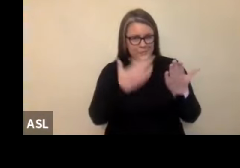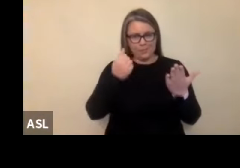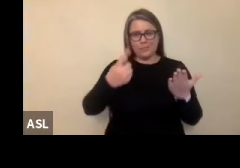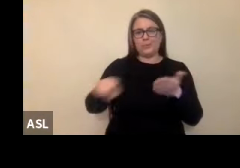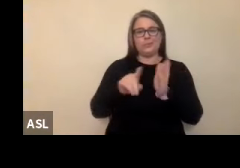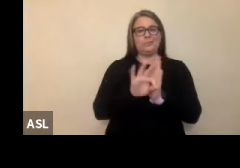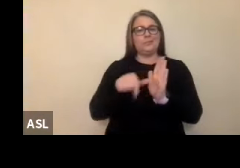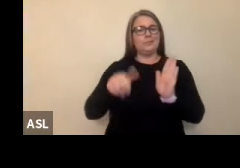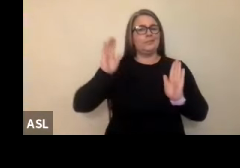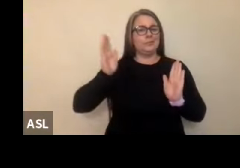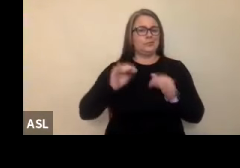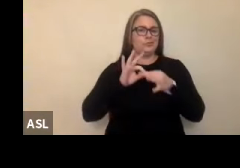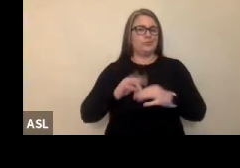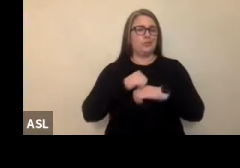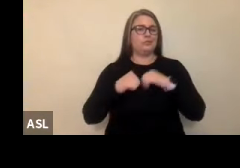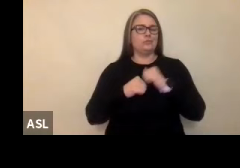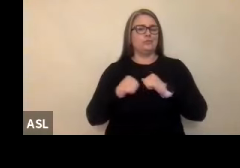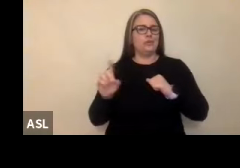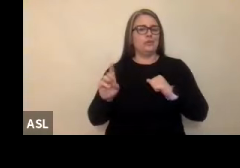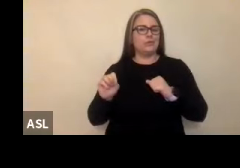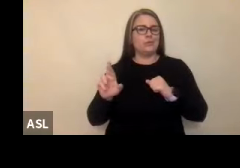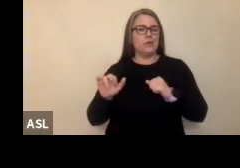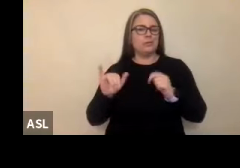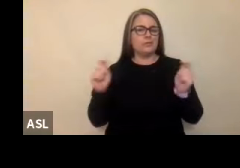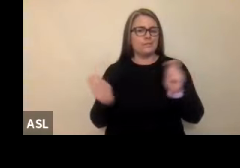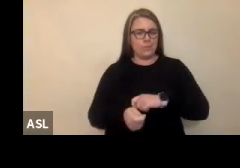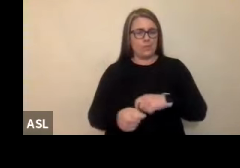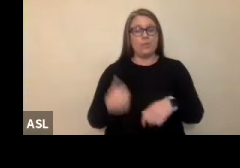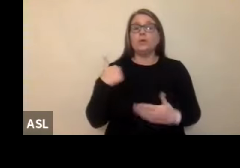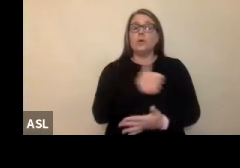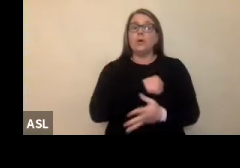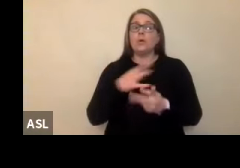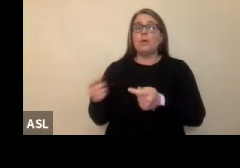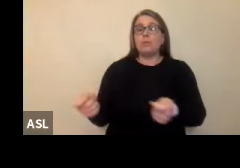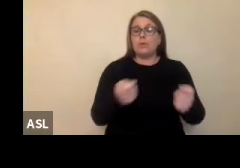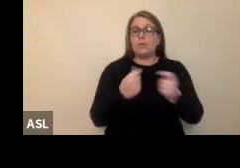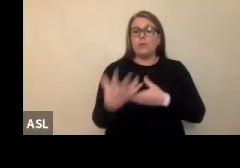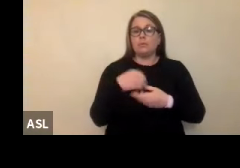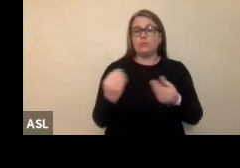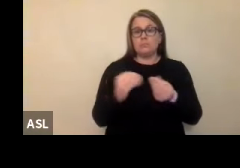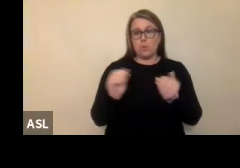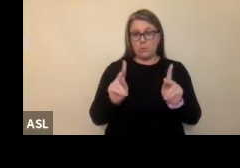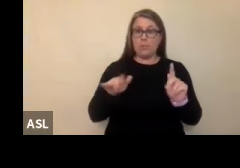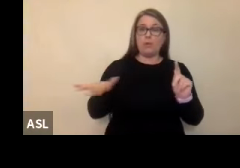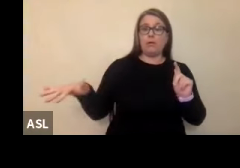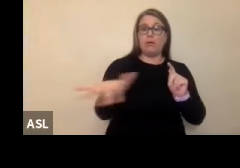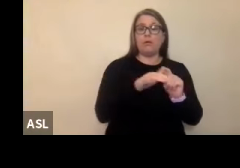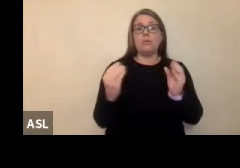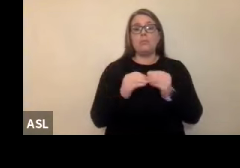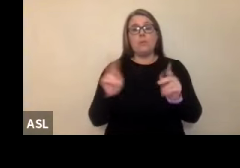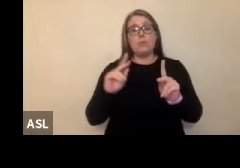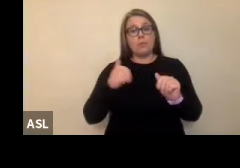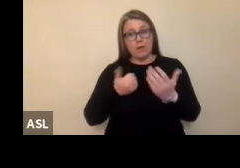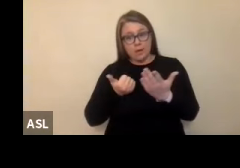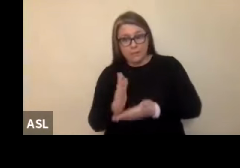we zoom out? Once we've kind of enfranchised more people, that more of us are having a say, once we thought about kind of more sites of struggle, more places we can